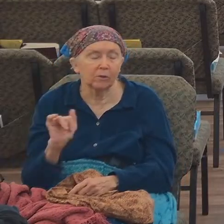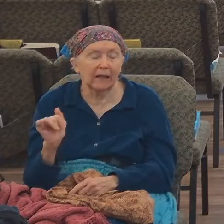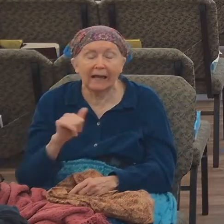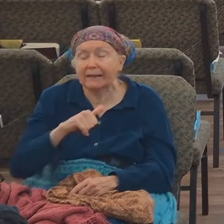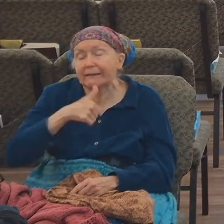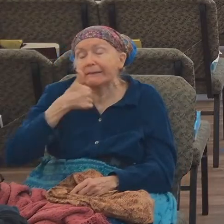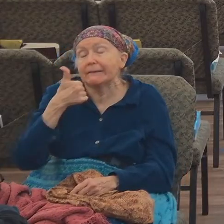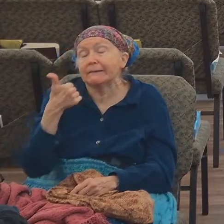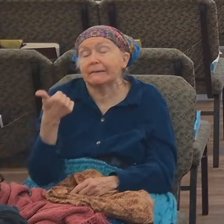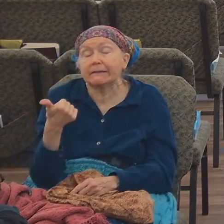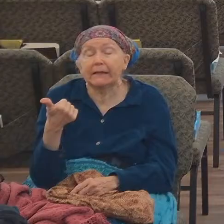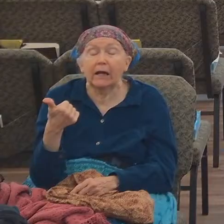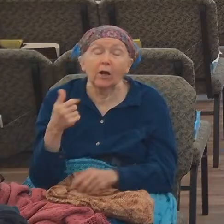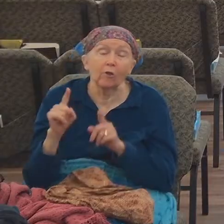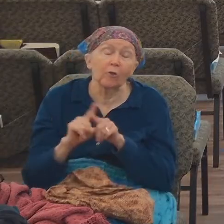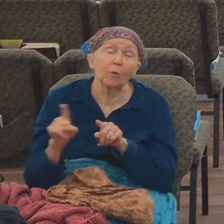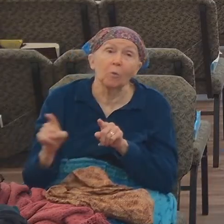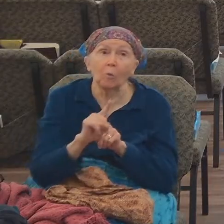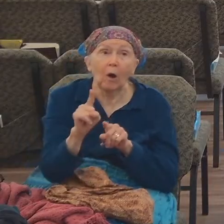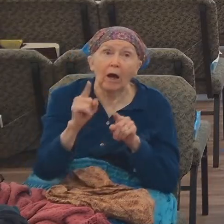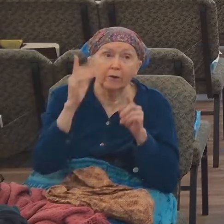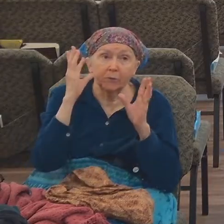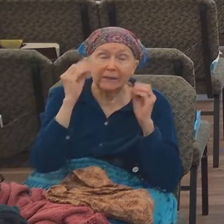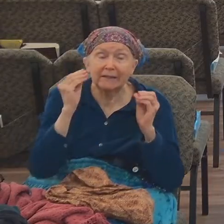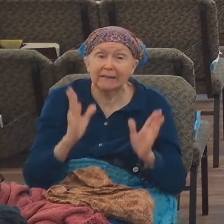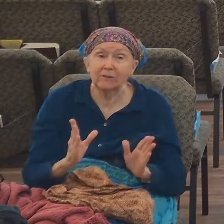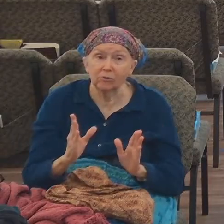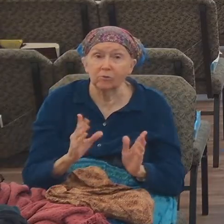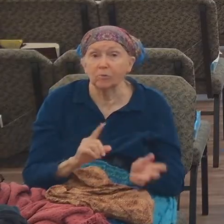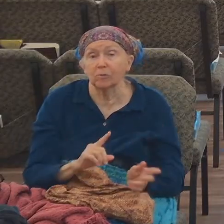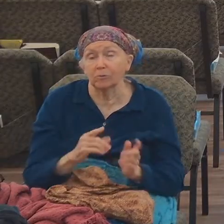Okay, but then, so I think